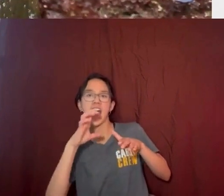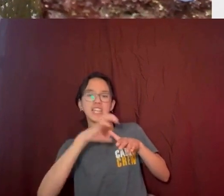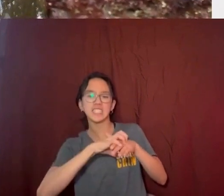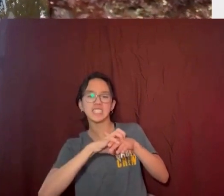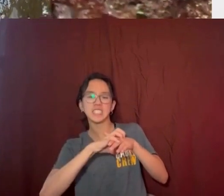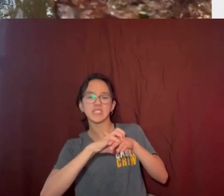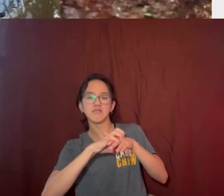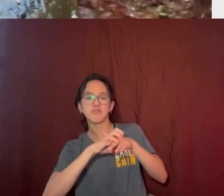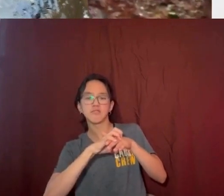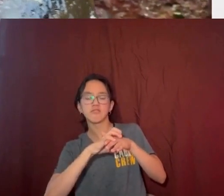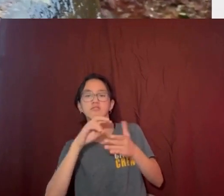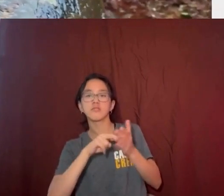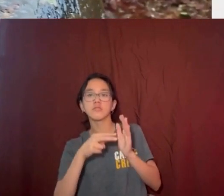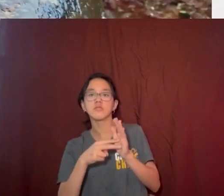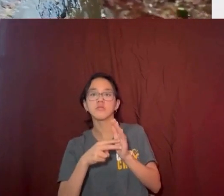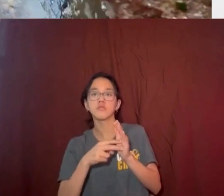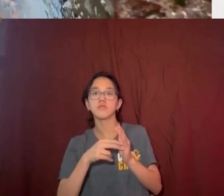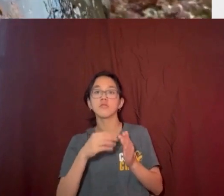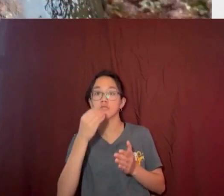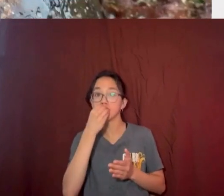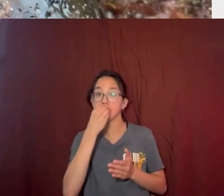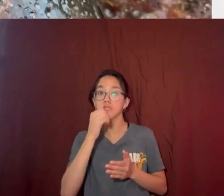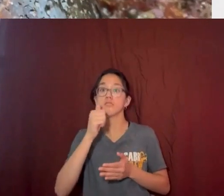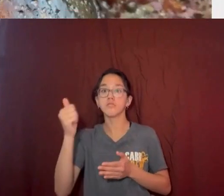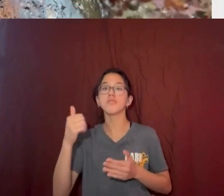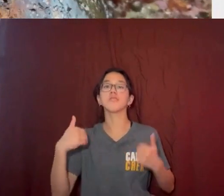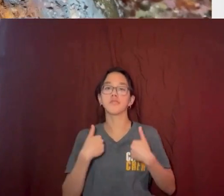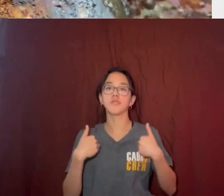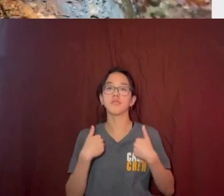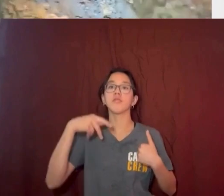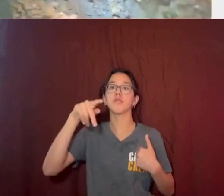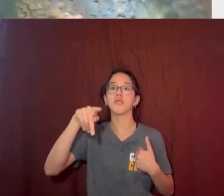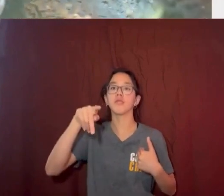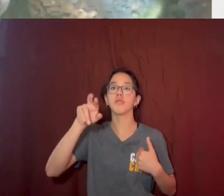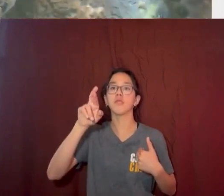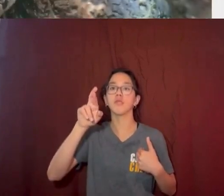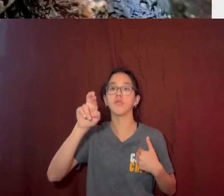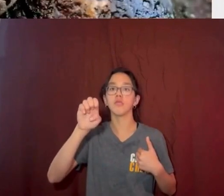They prey on other animals.